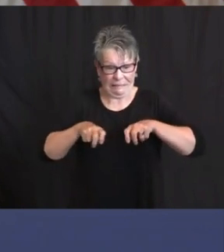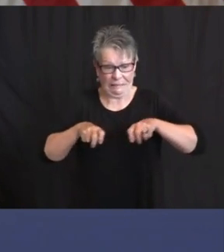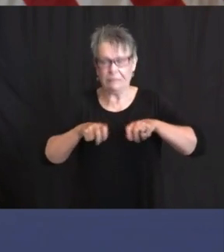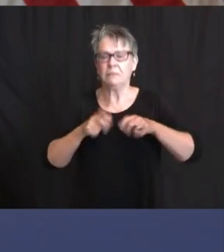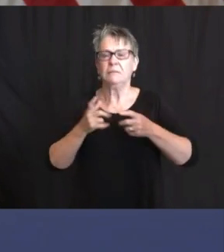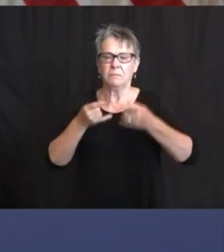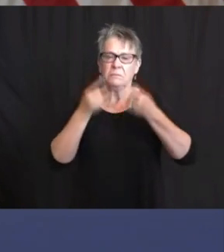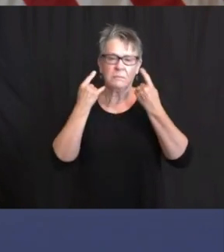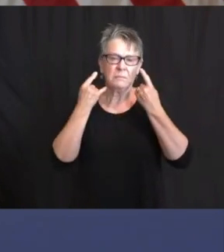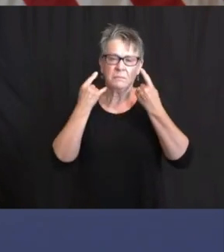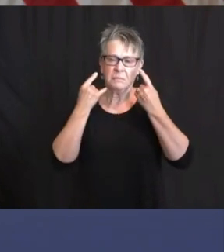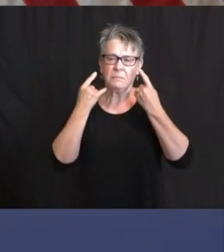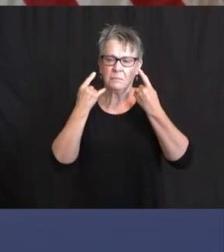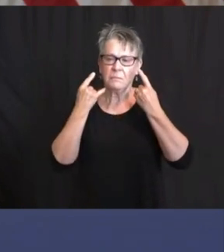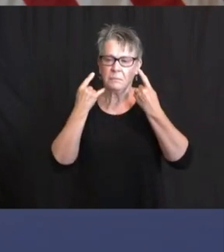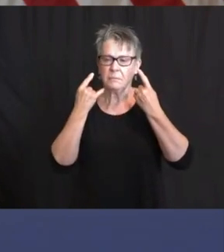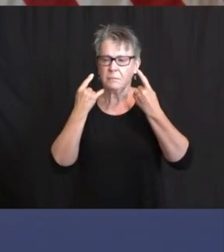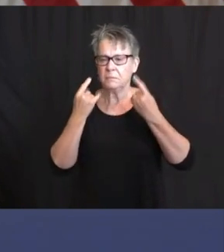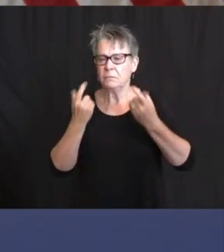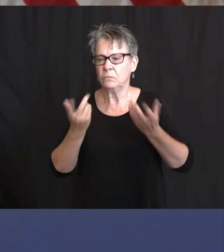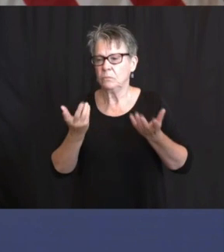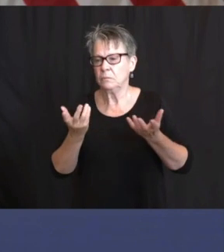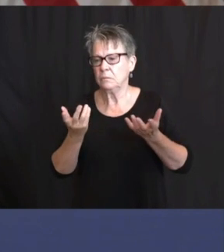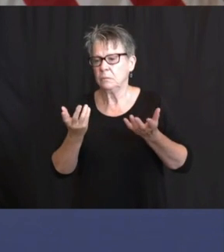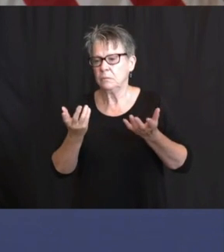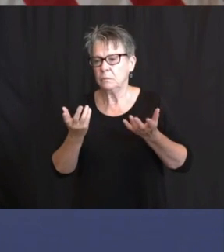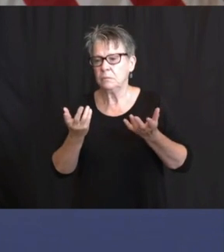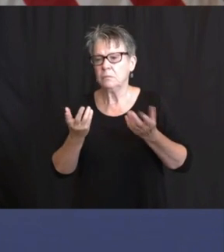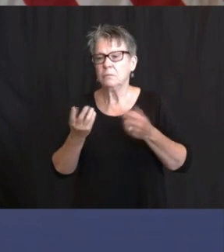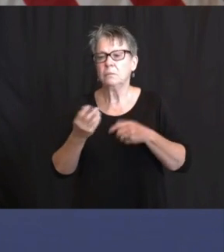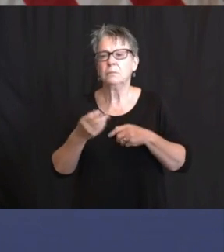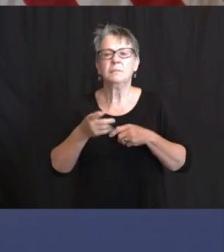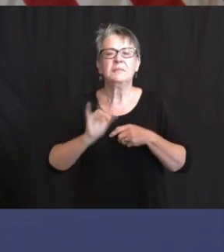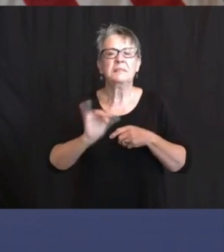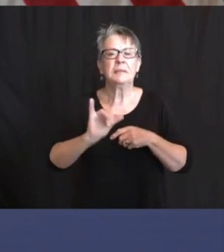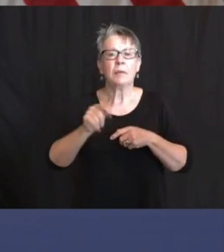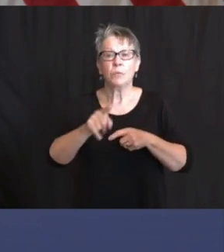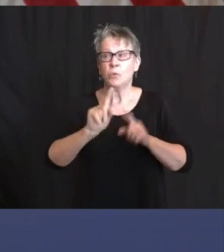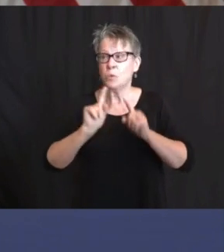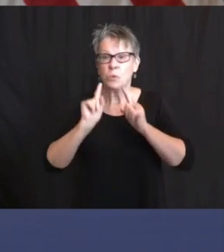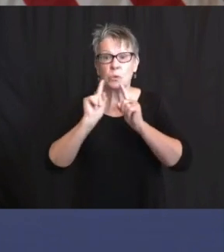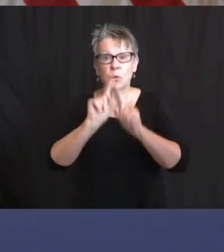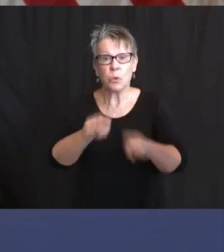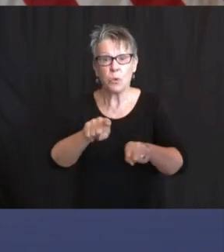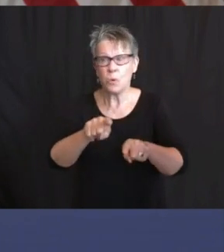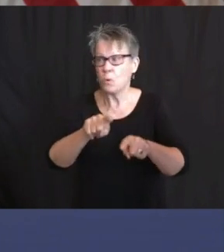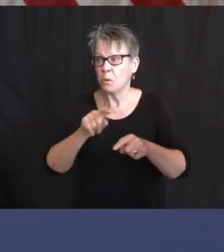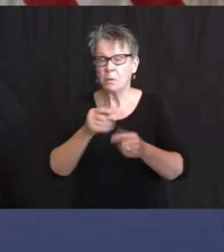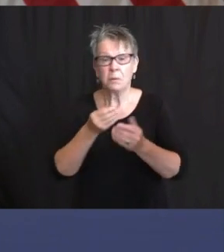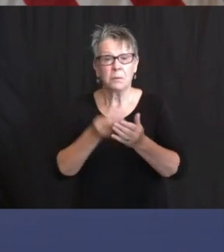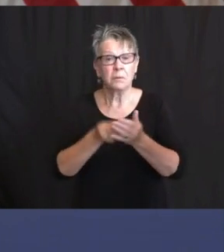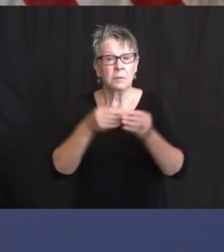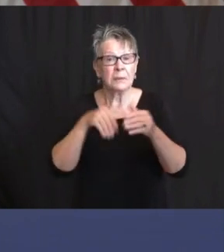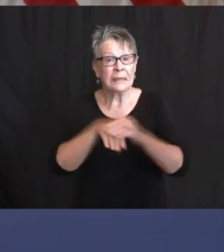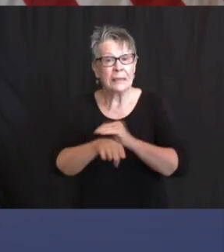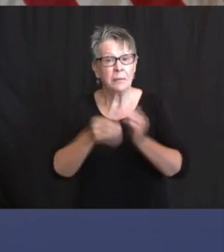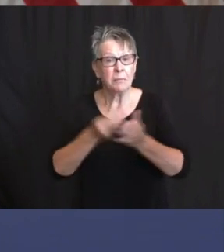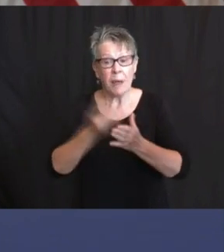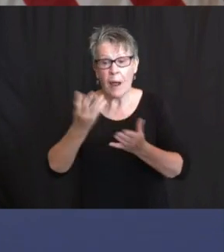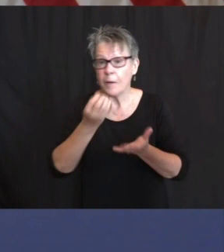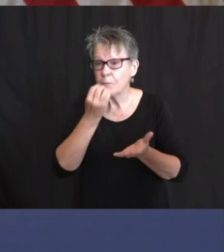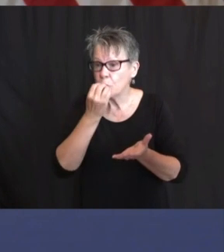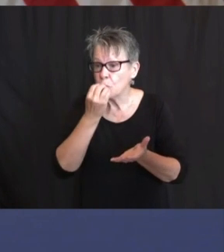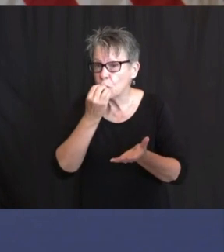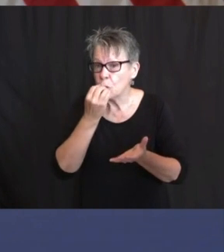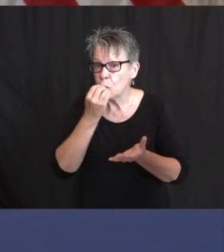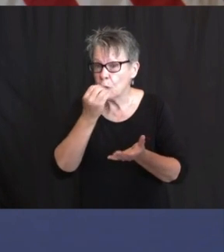places, that there should be plexiglass. So in your dining experience, that's going to look different. No buffets anymore. Yes, we will need to be